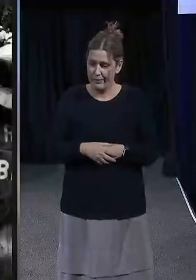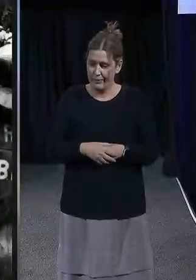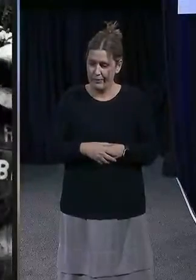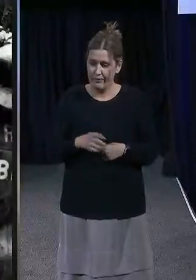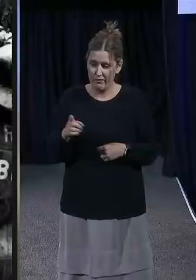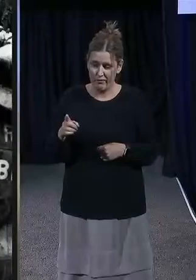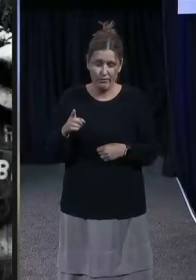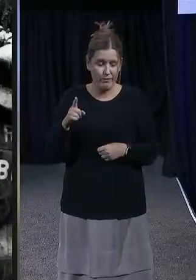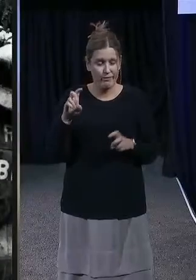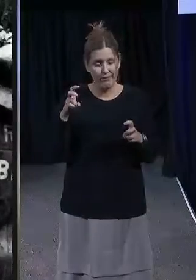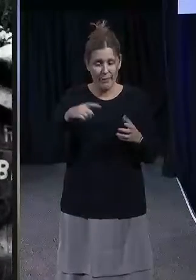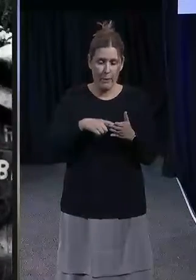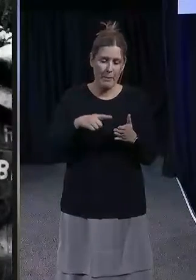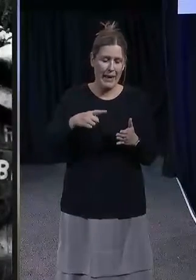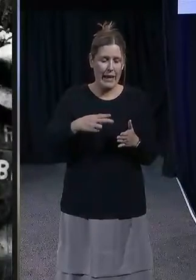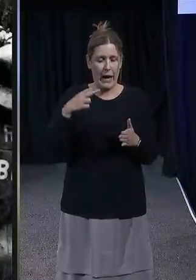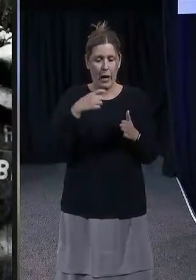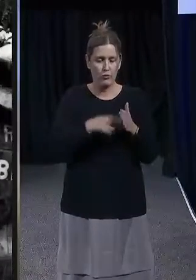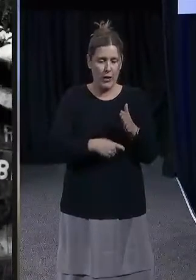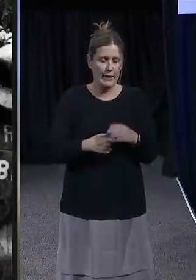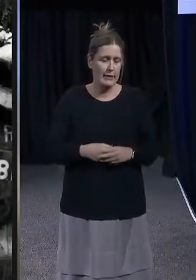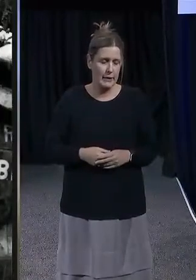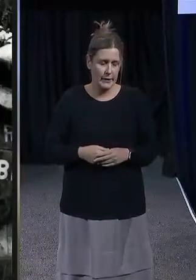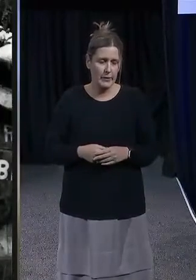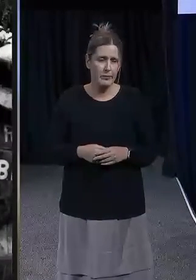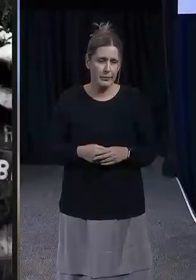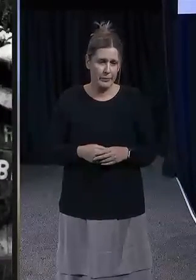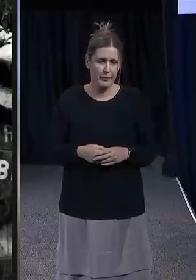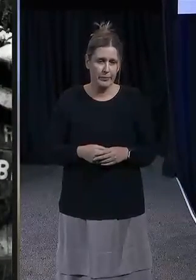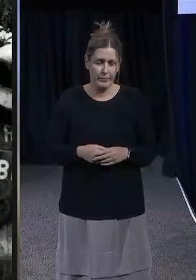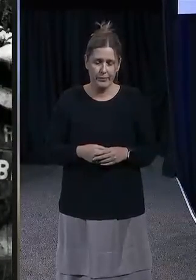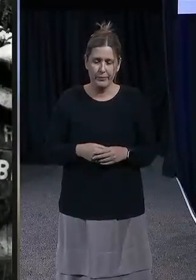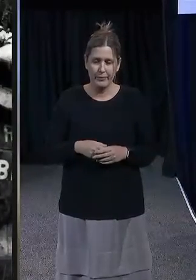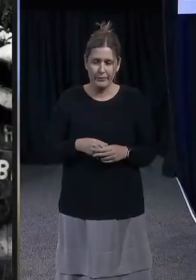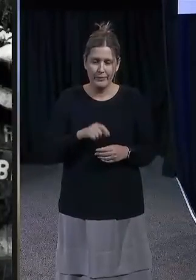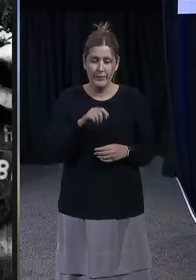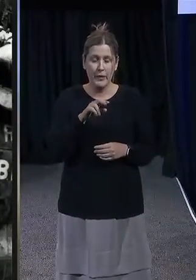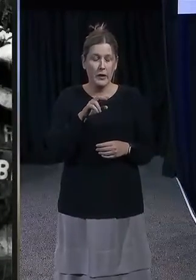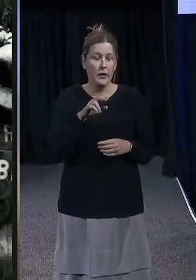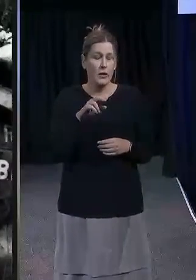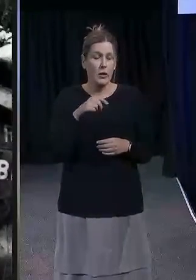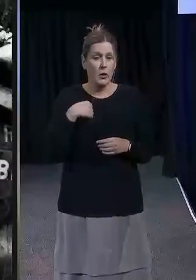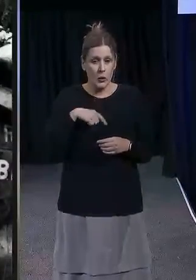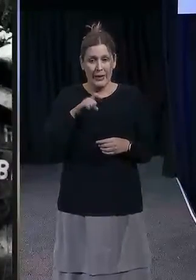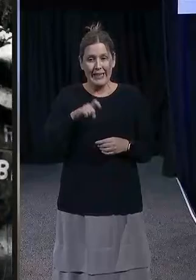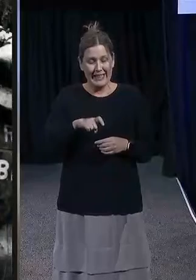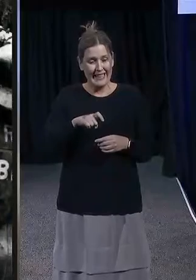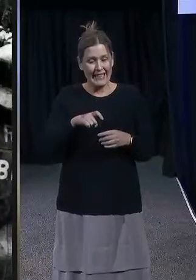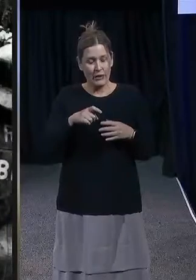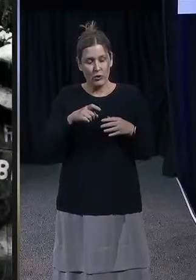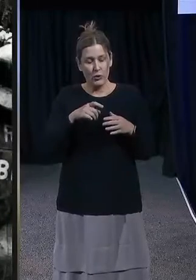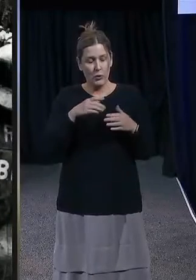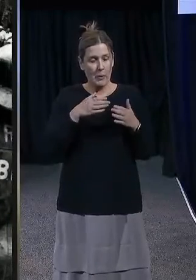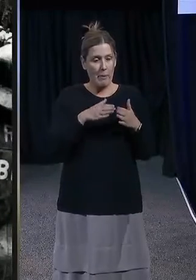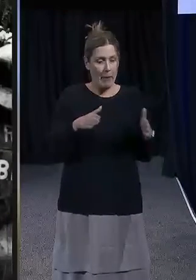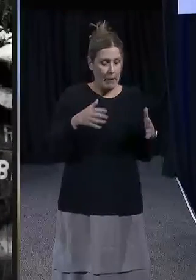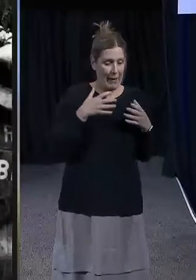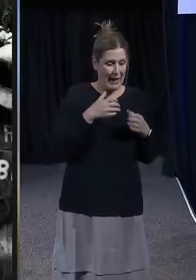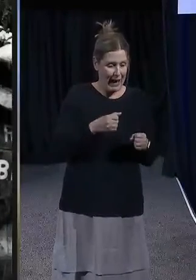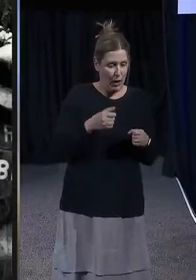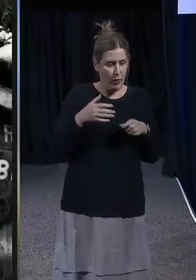paid. And unless we continue to integrate public health into medical school